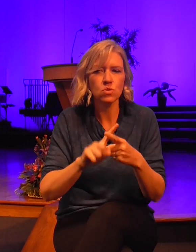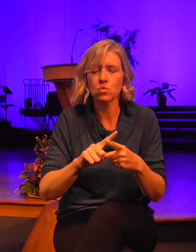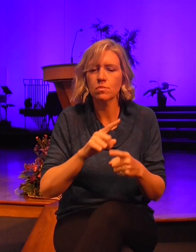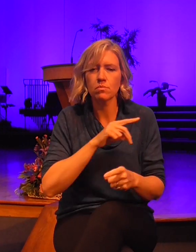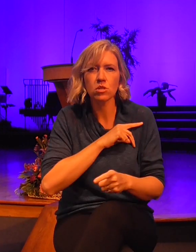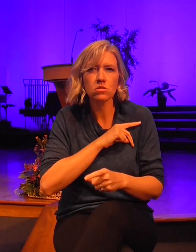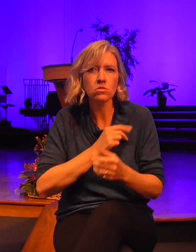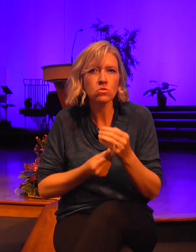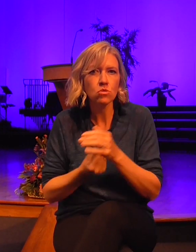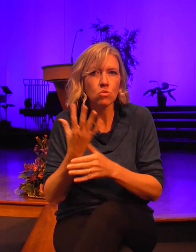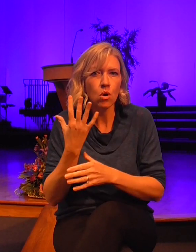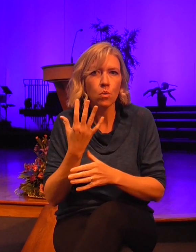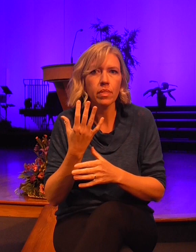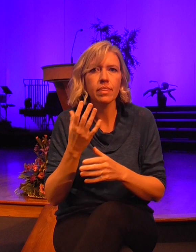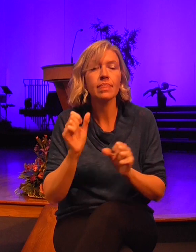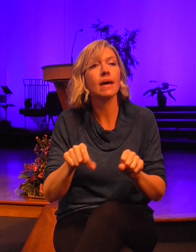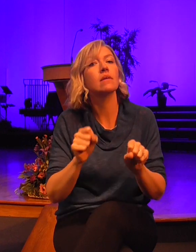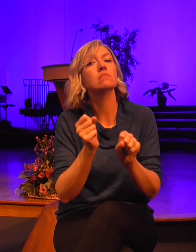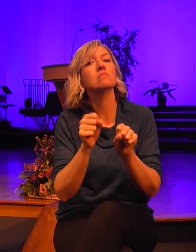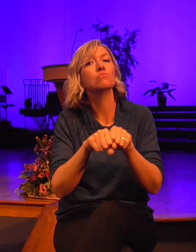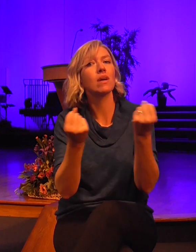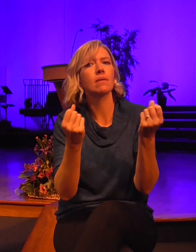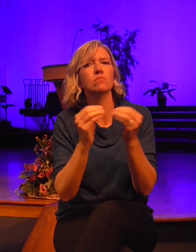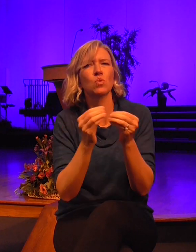growth. Break up easy.